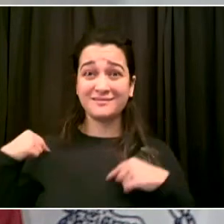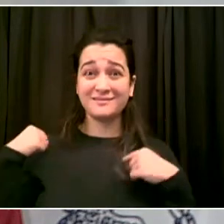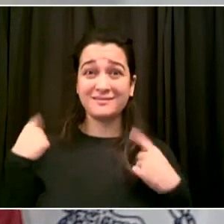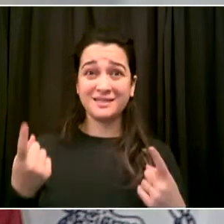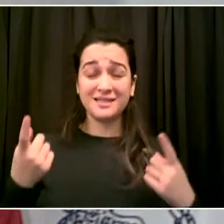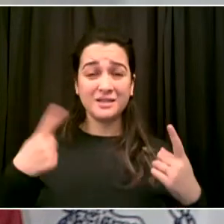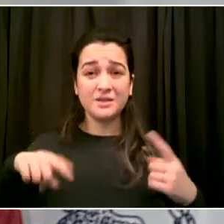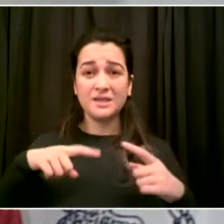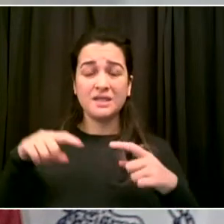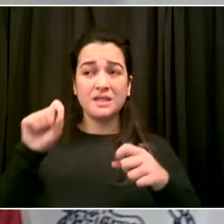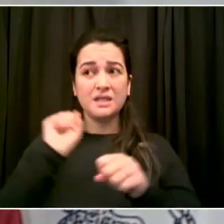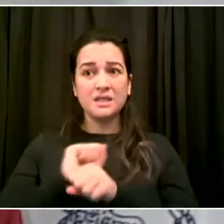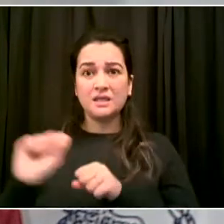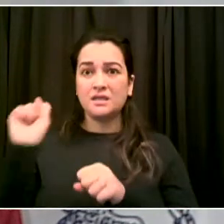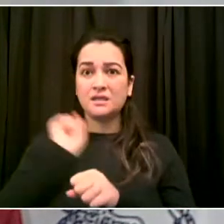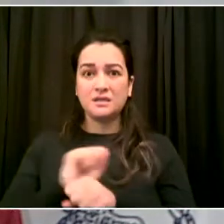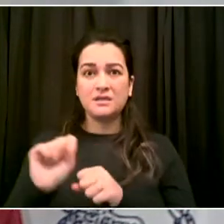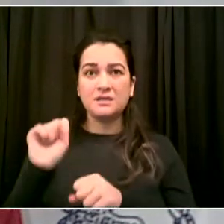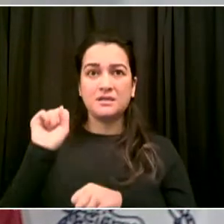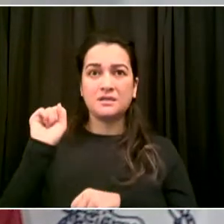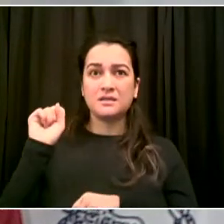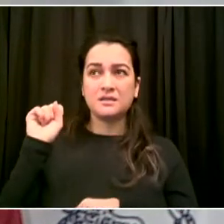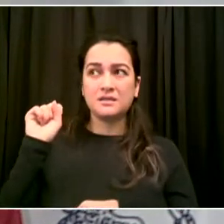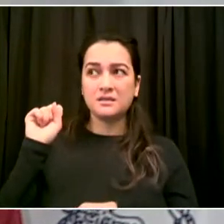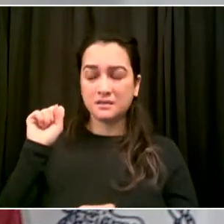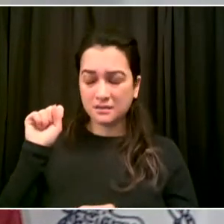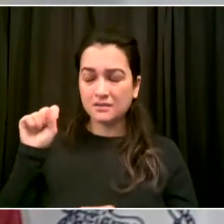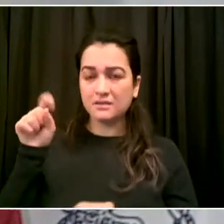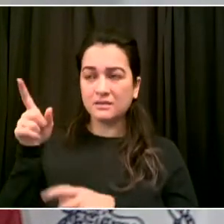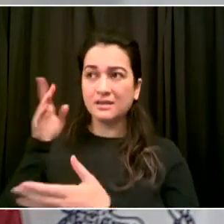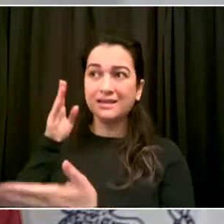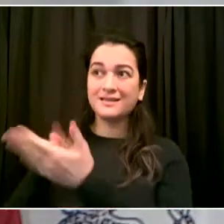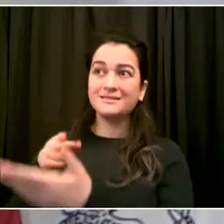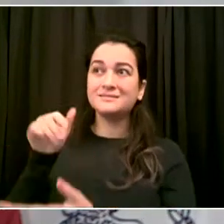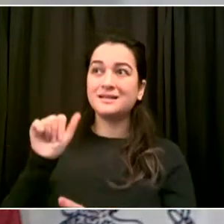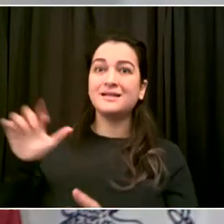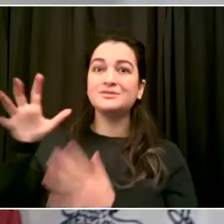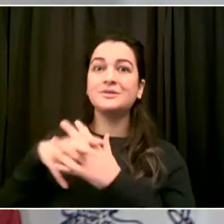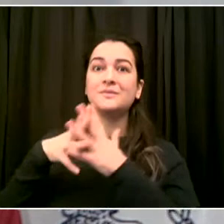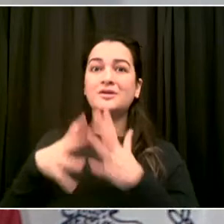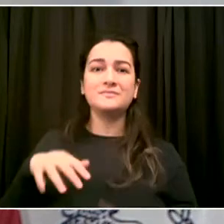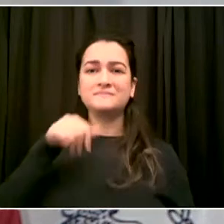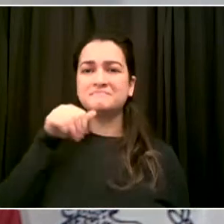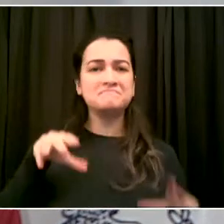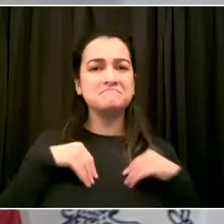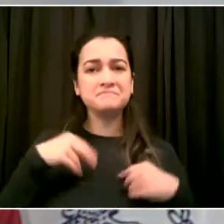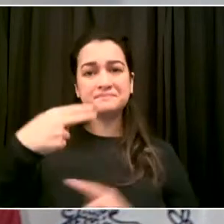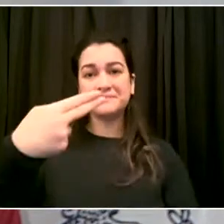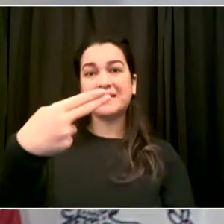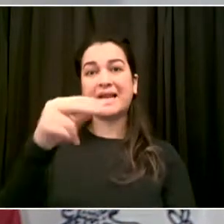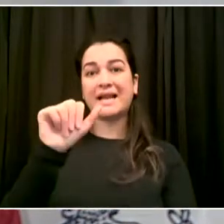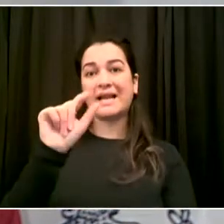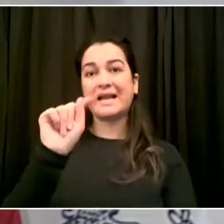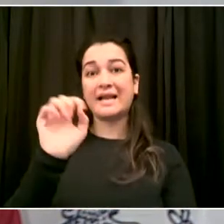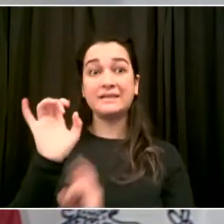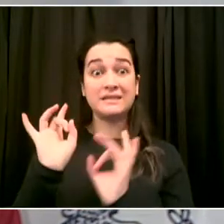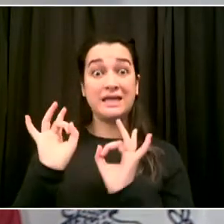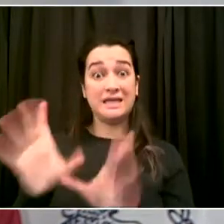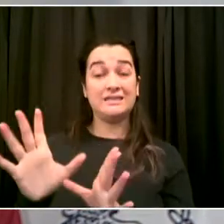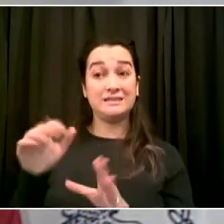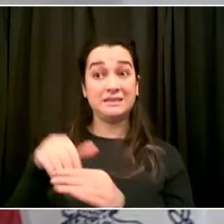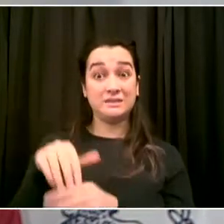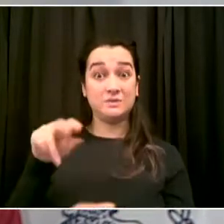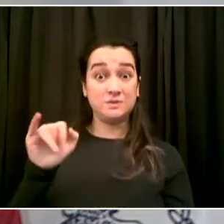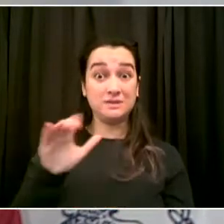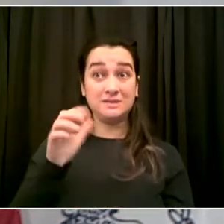is. And this very discussion we're having now is part of how we address